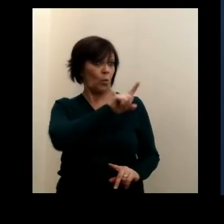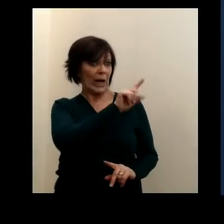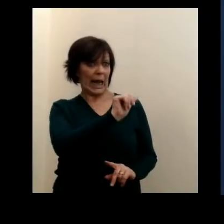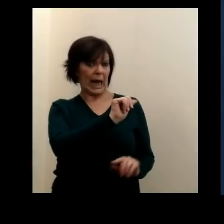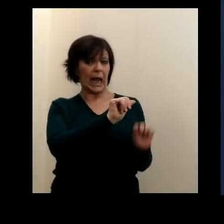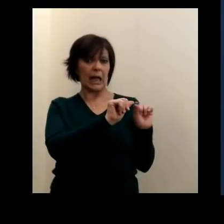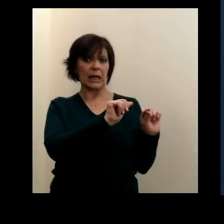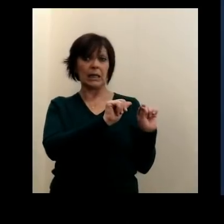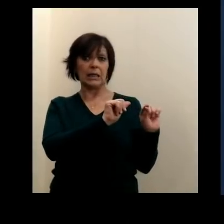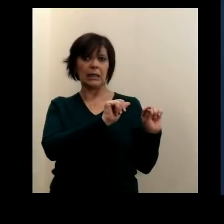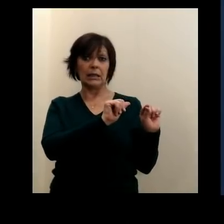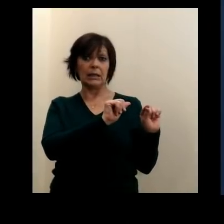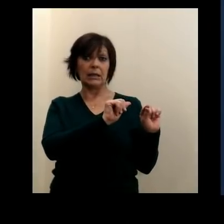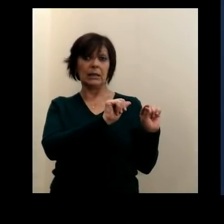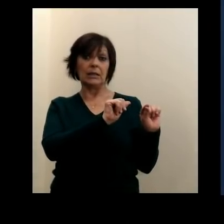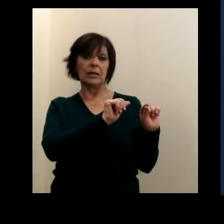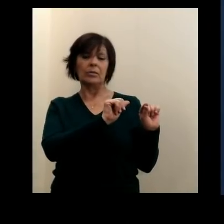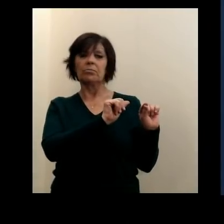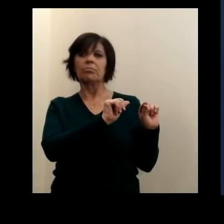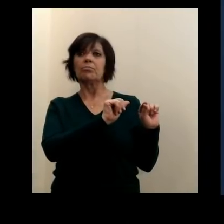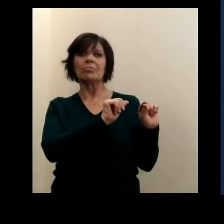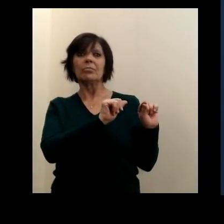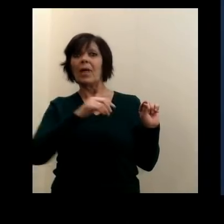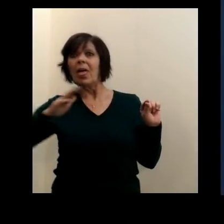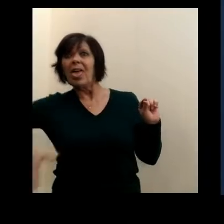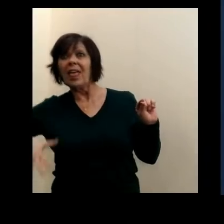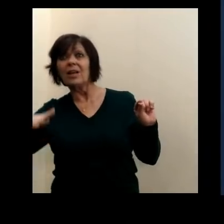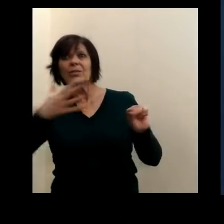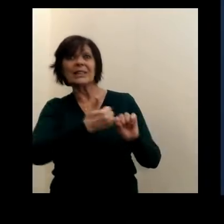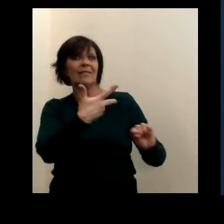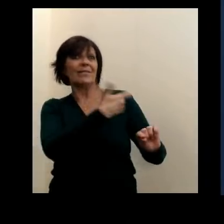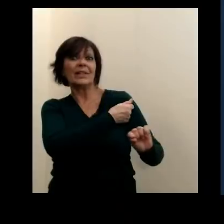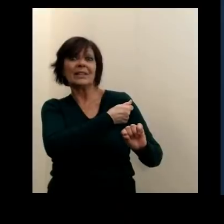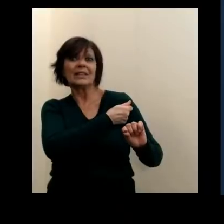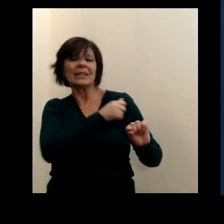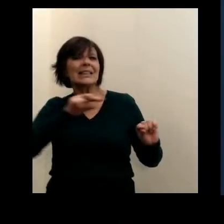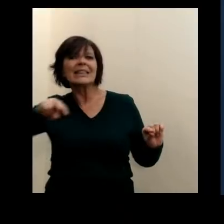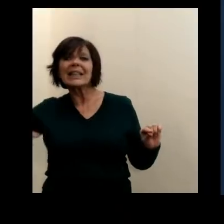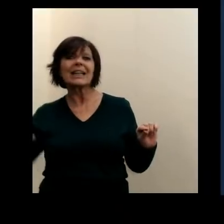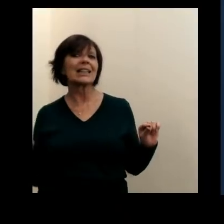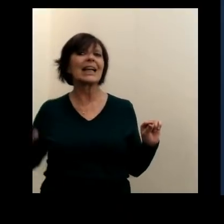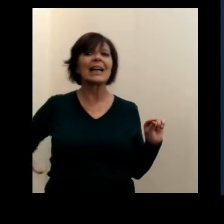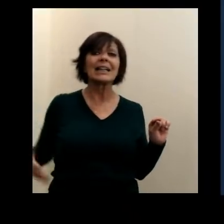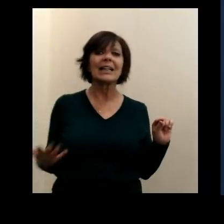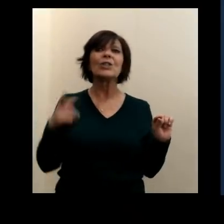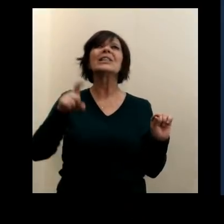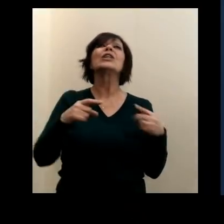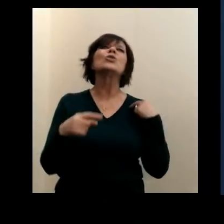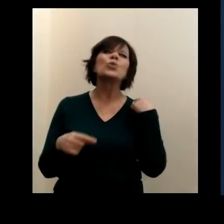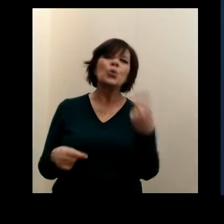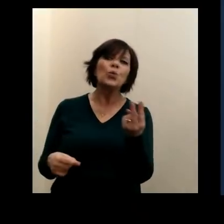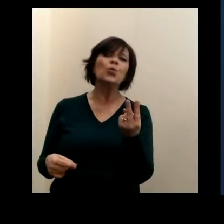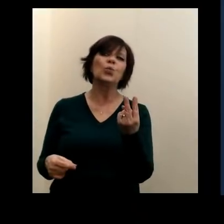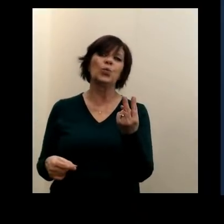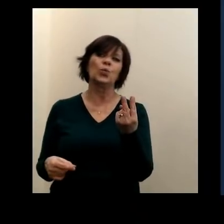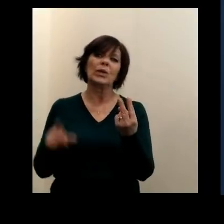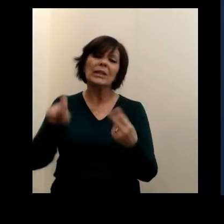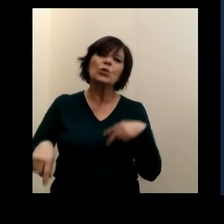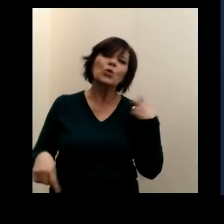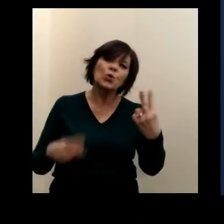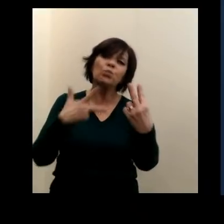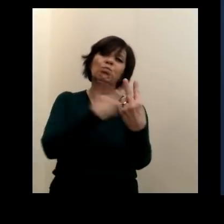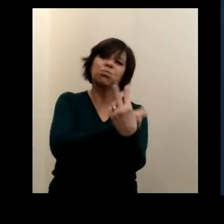1A category in Erie County and Western New York have not received their second dose yet. And you need 2 doses